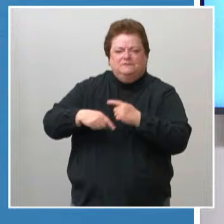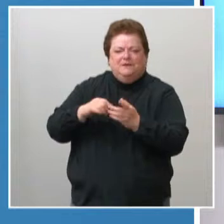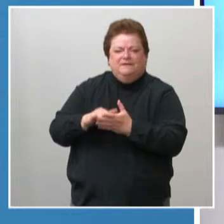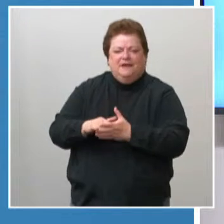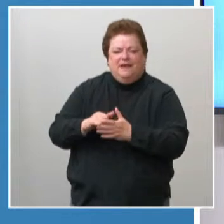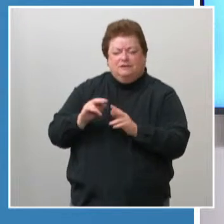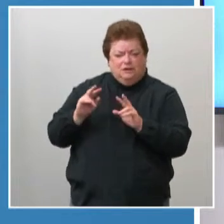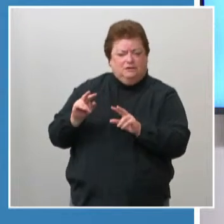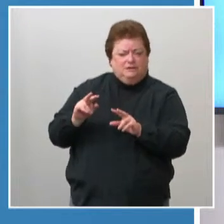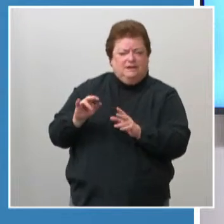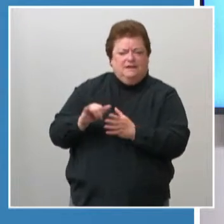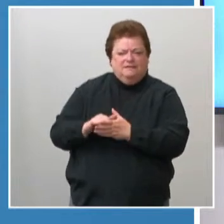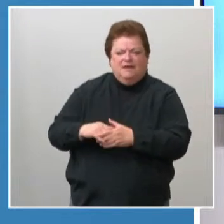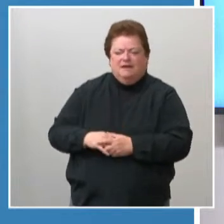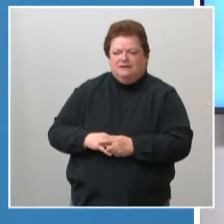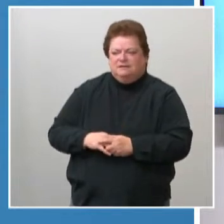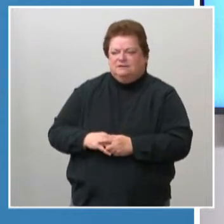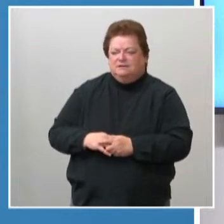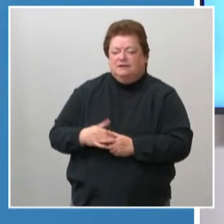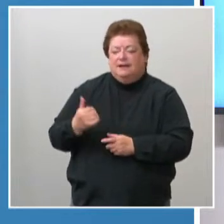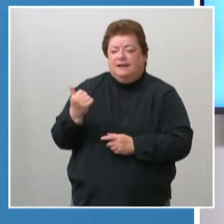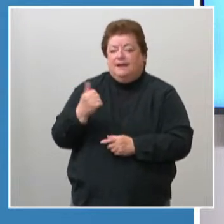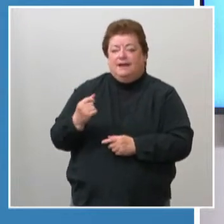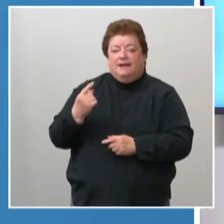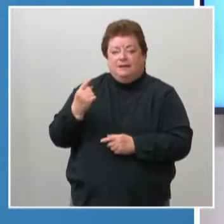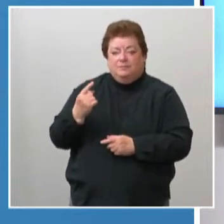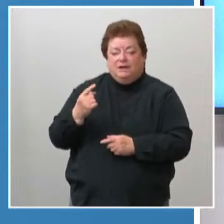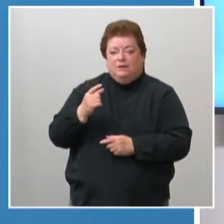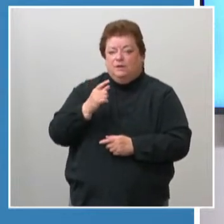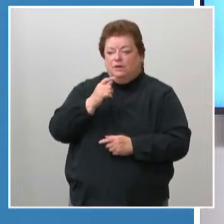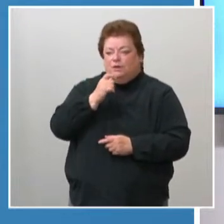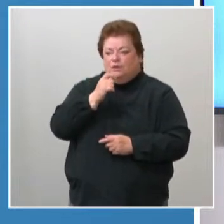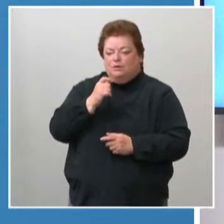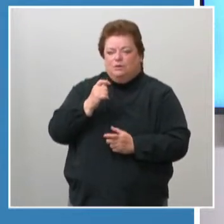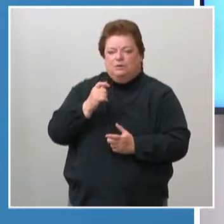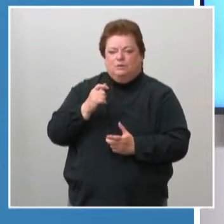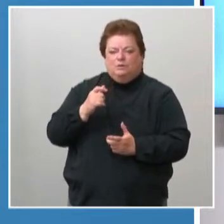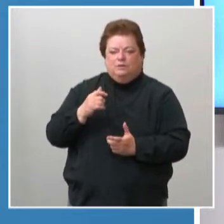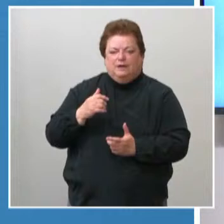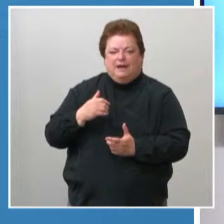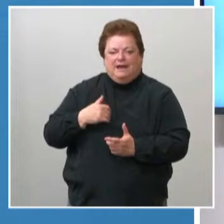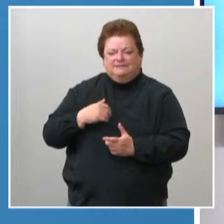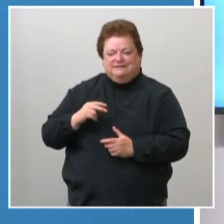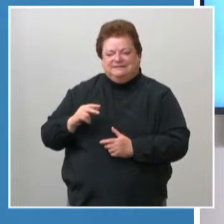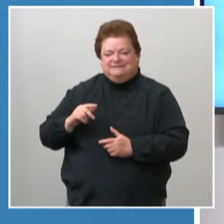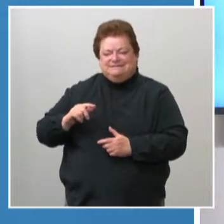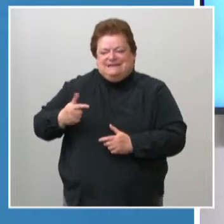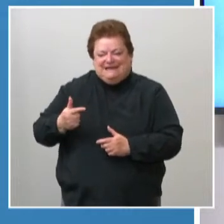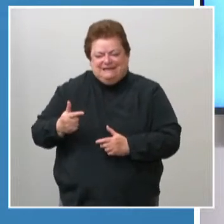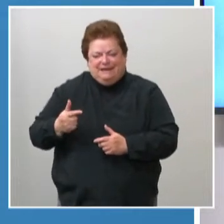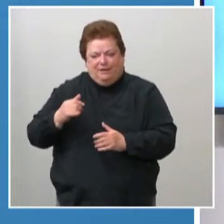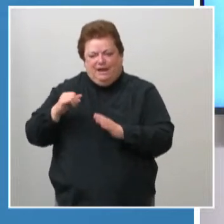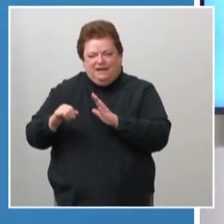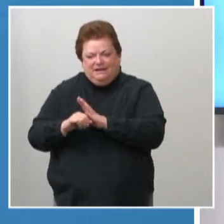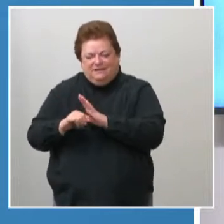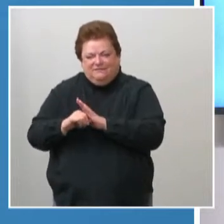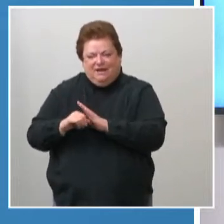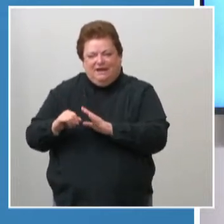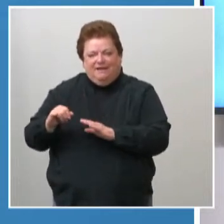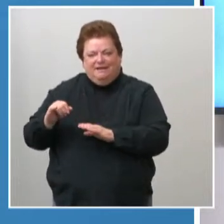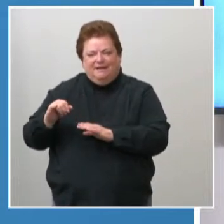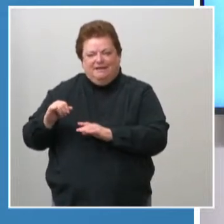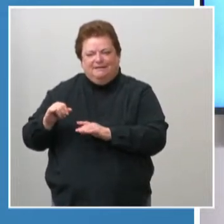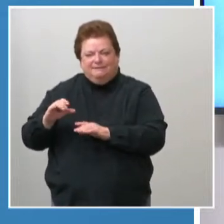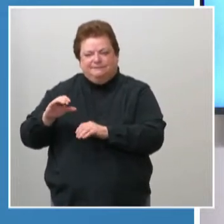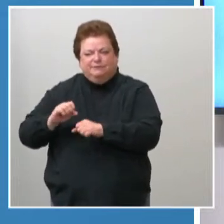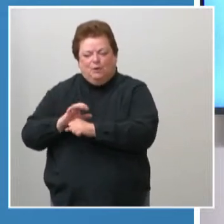looking at. And anybody that's kind of secondary identified as having COVID is